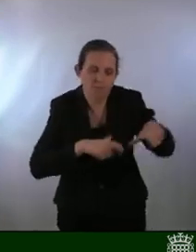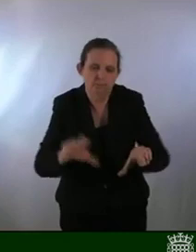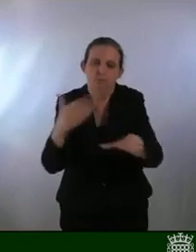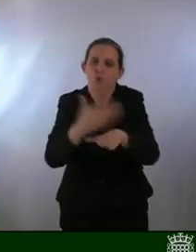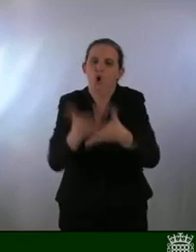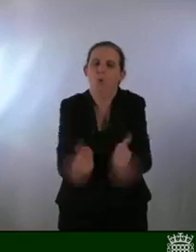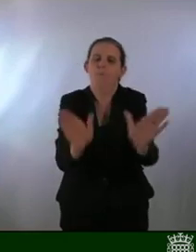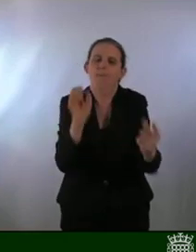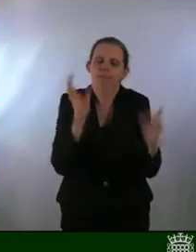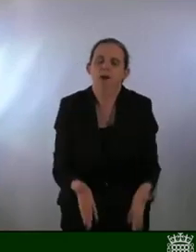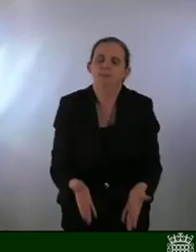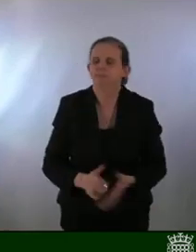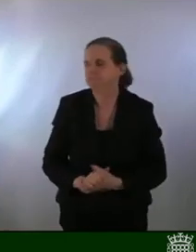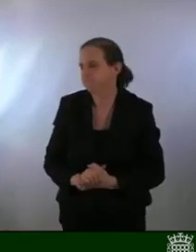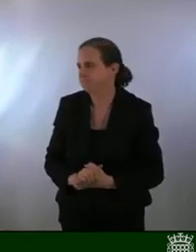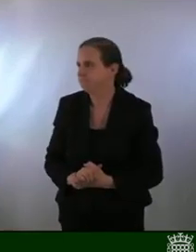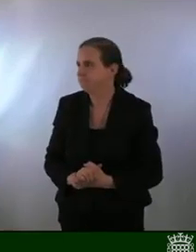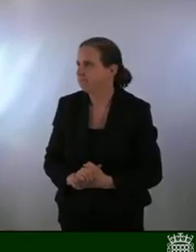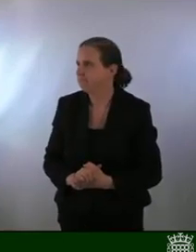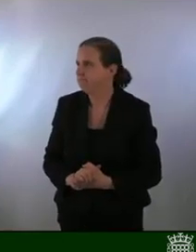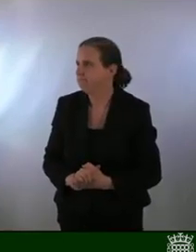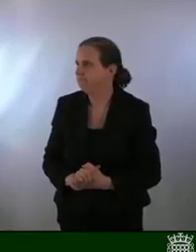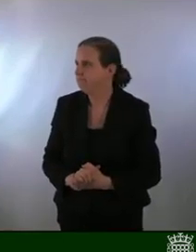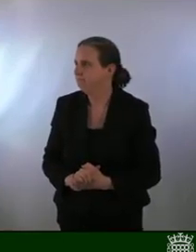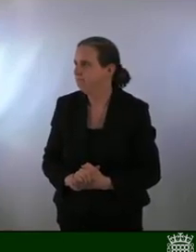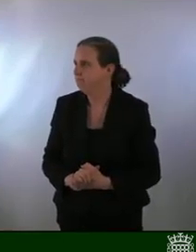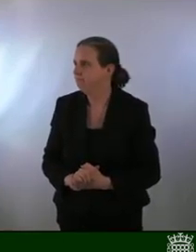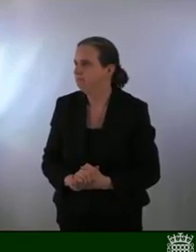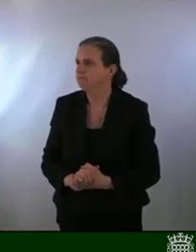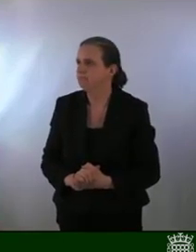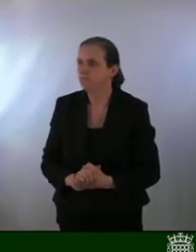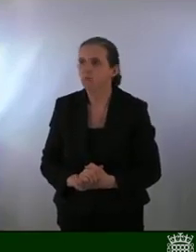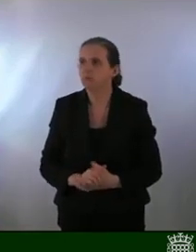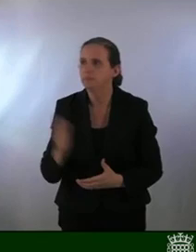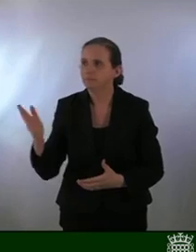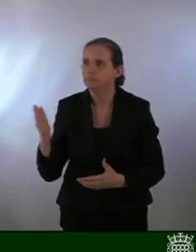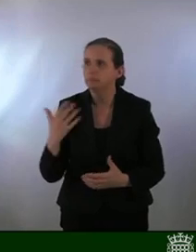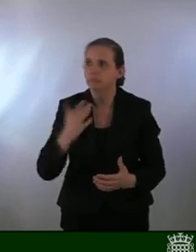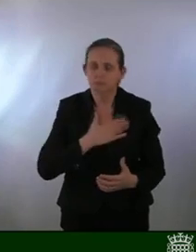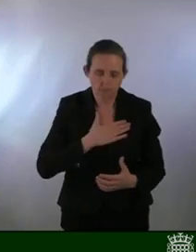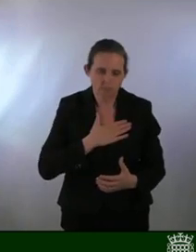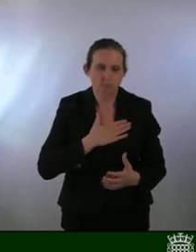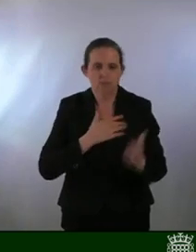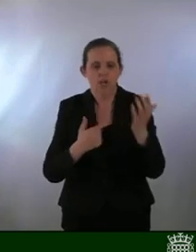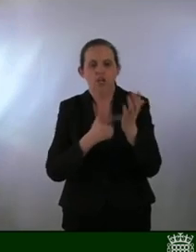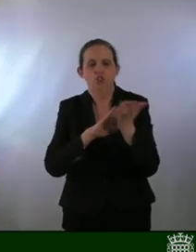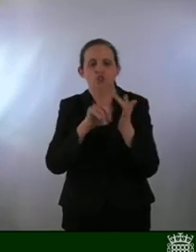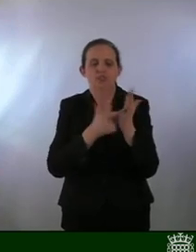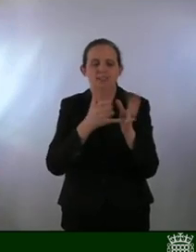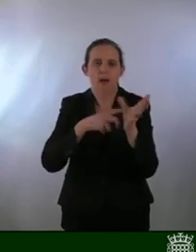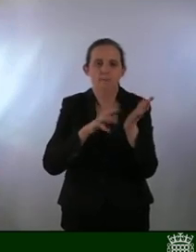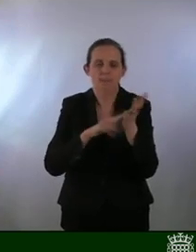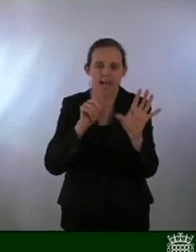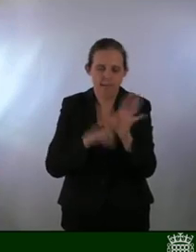May I join with the Secretary of State and the Shadow Secretary of State in commending all those and paying tribute to all those who work within our National Health Service, upon